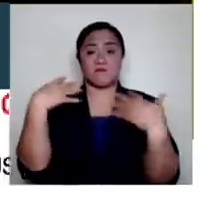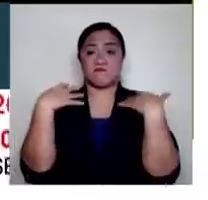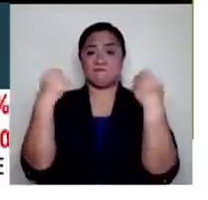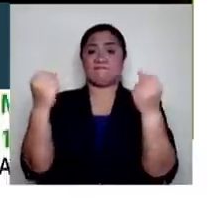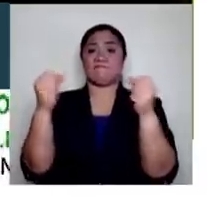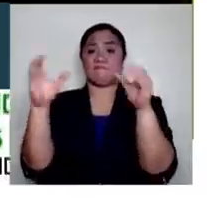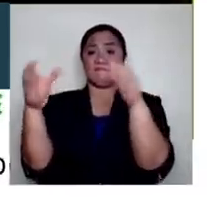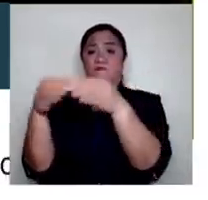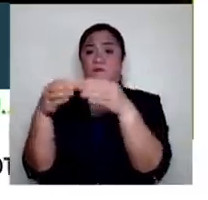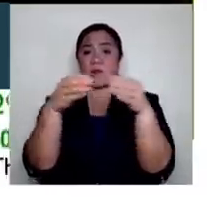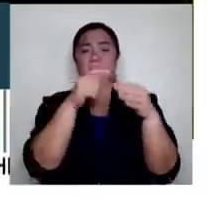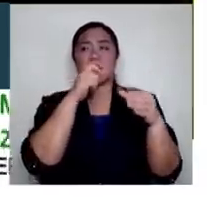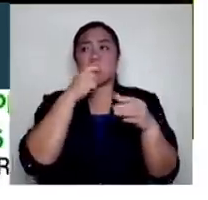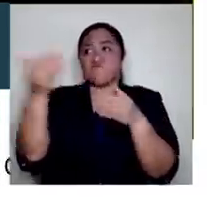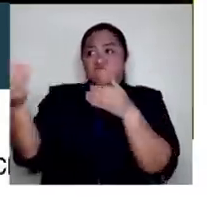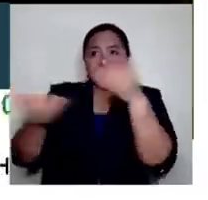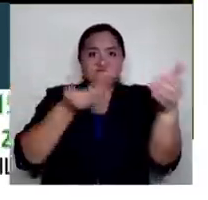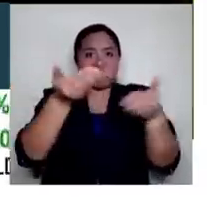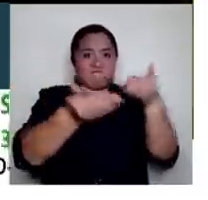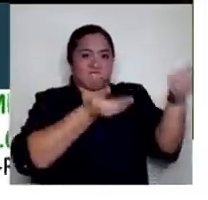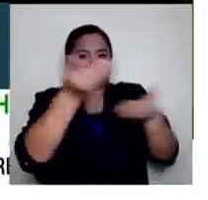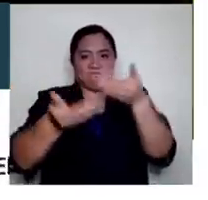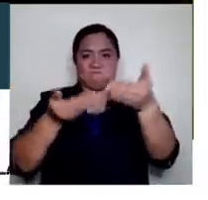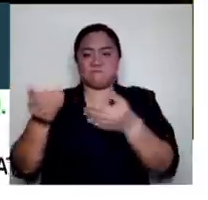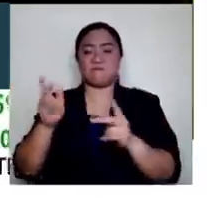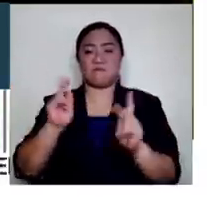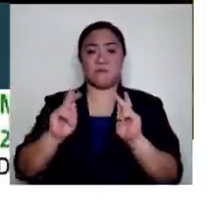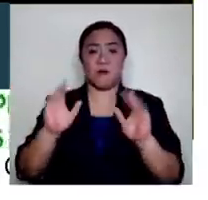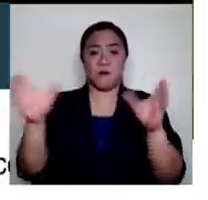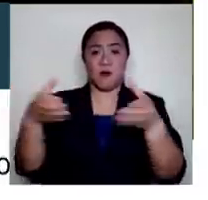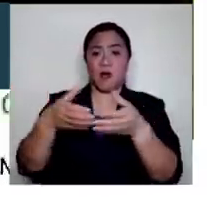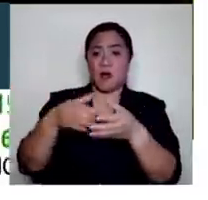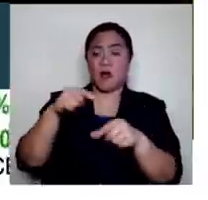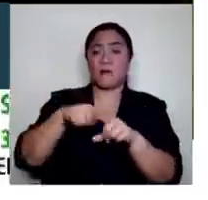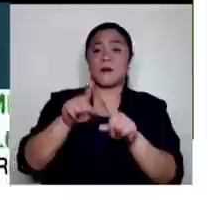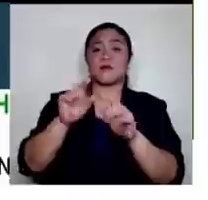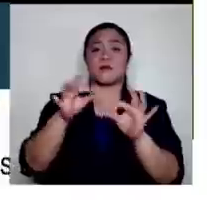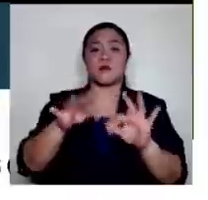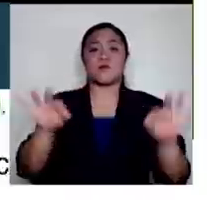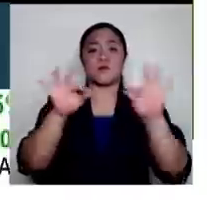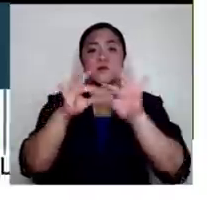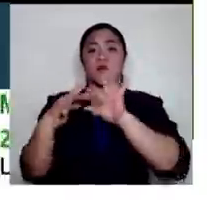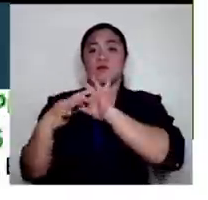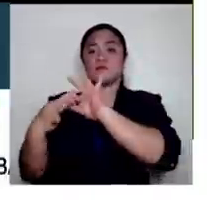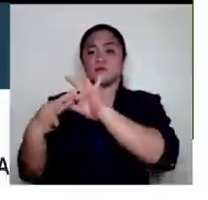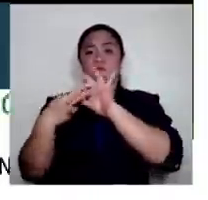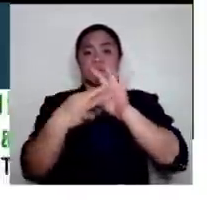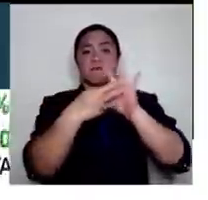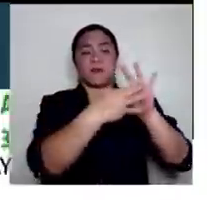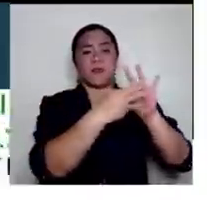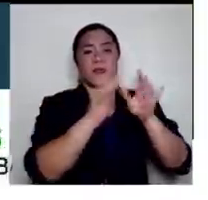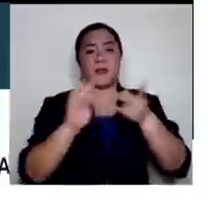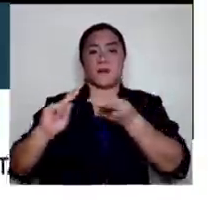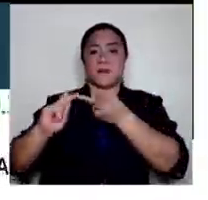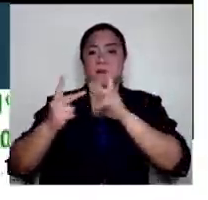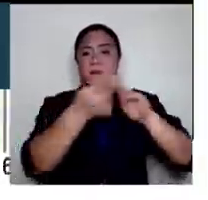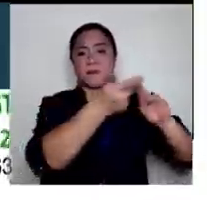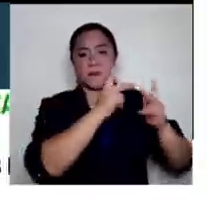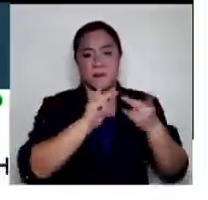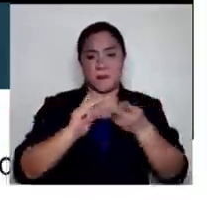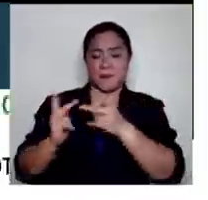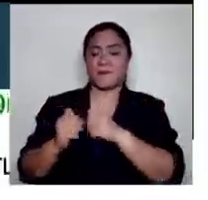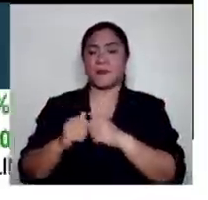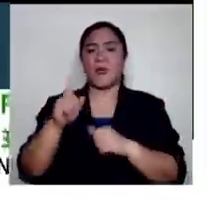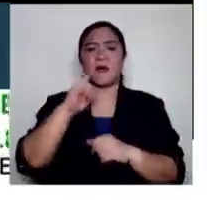through recruitment into your party, but also in networking or alliance building. So ginagawa po parati yan.